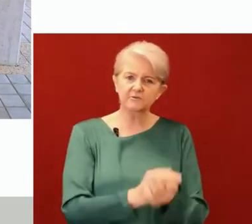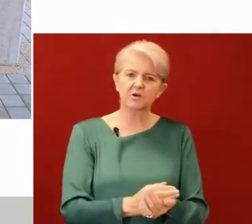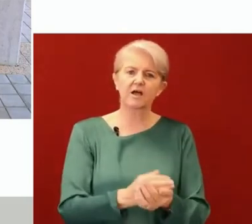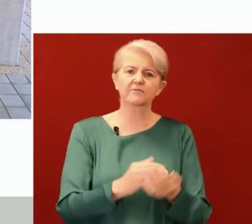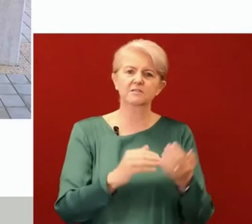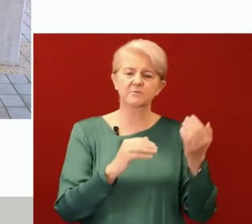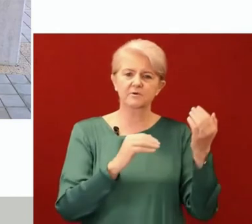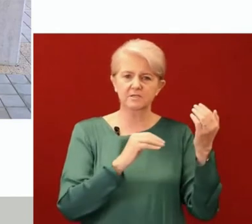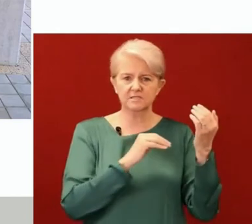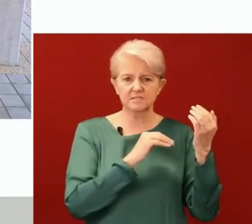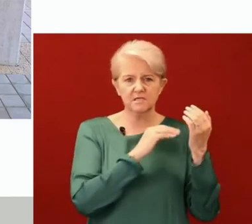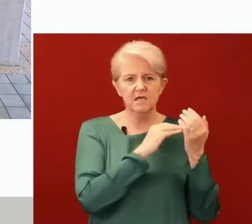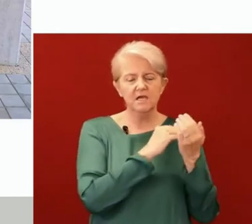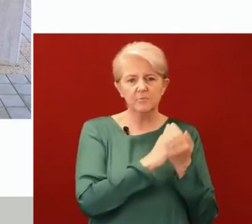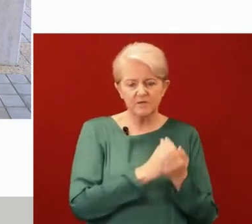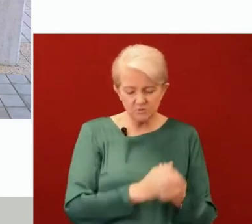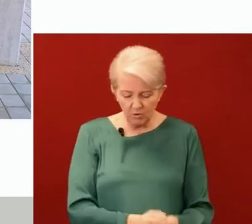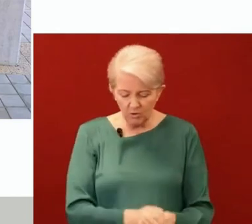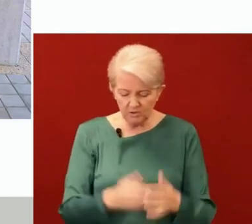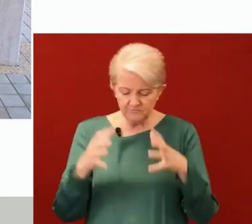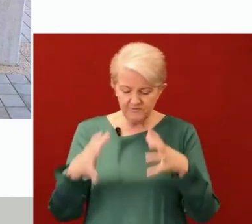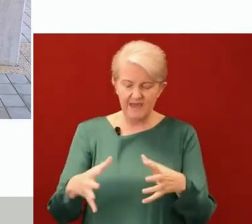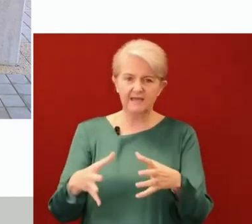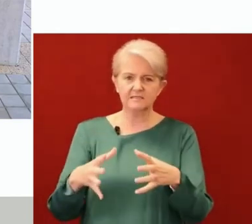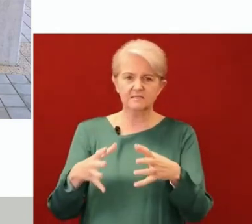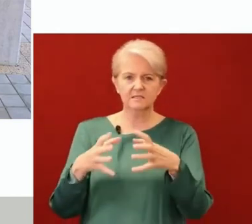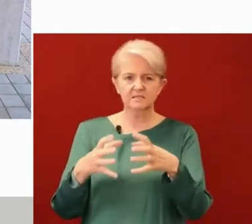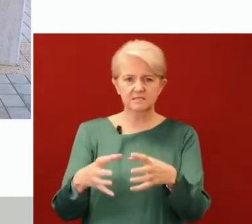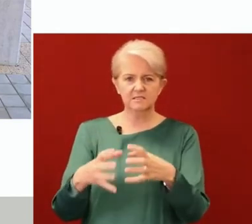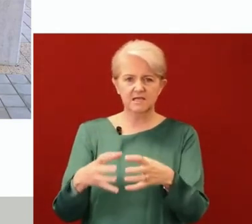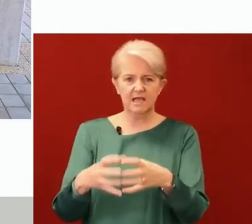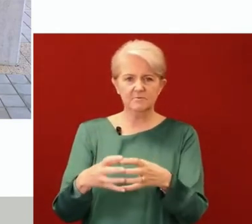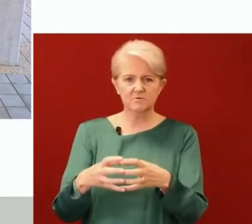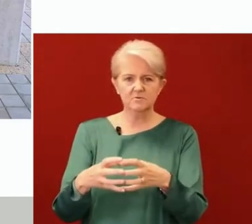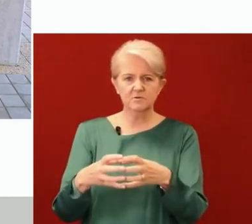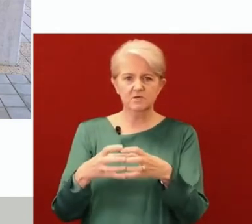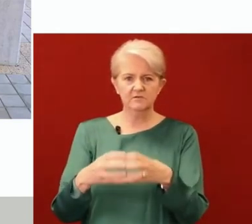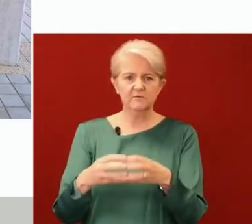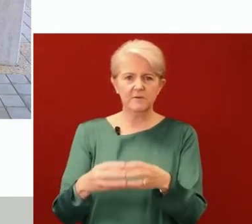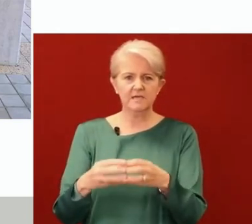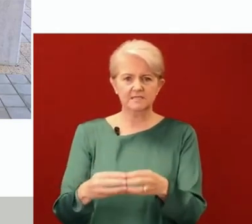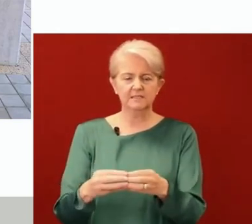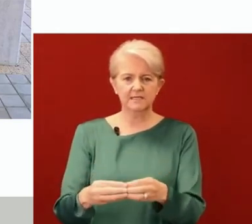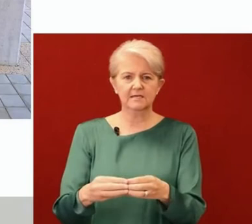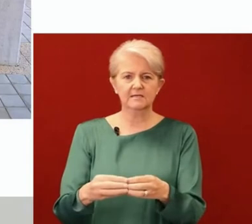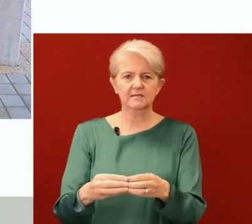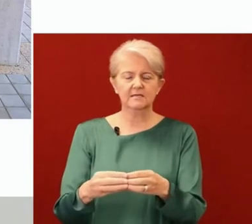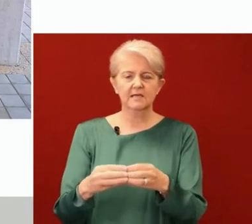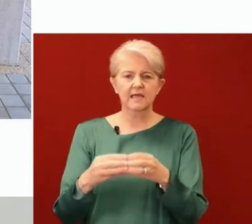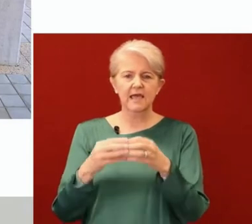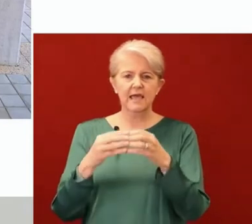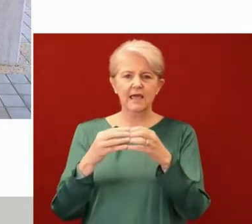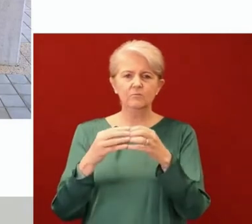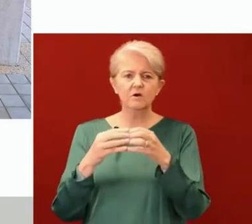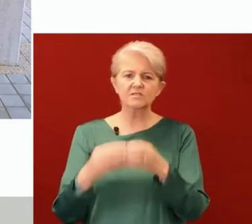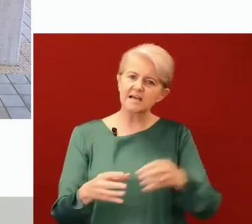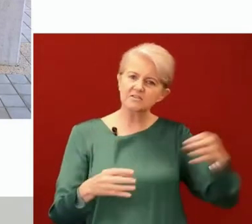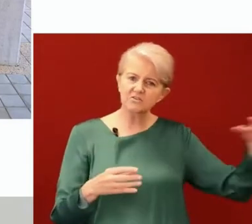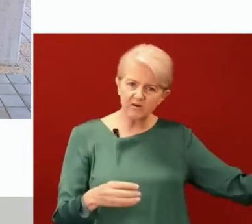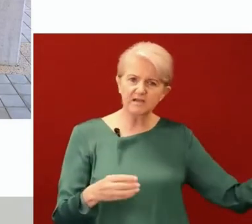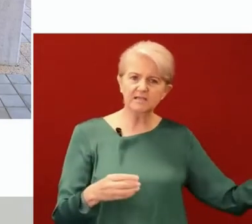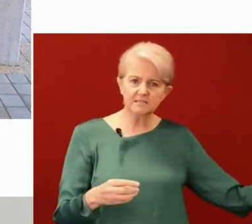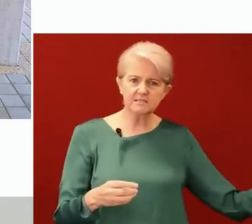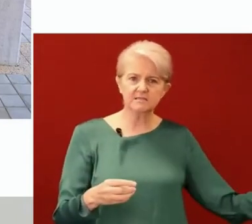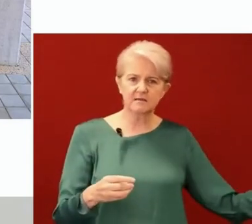priorities, different life experiences. It brings all of that to the table for me as a leader. And whilst